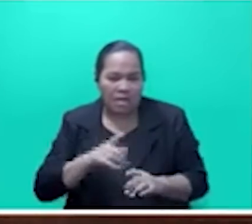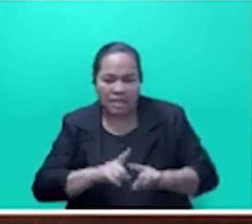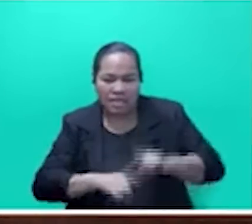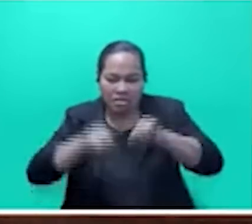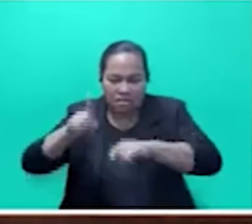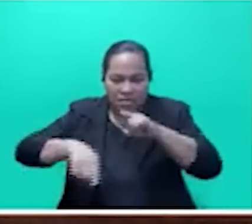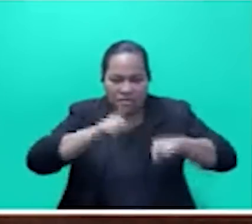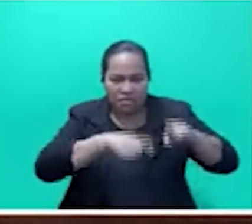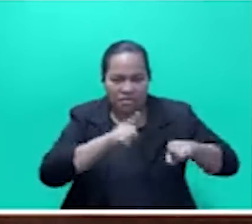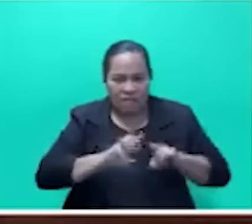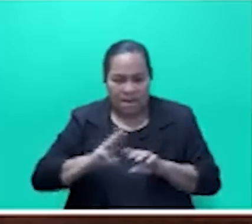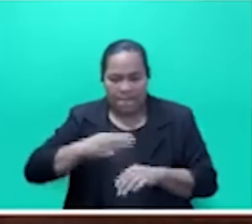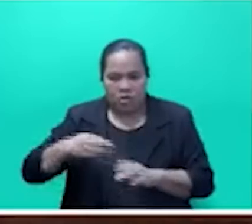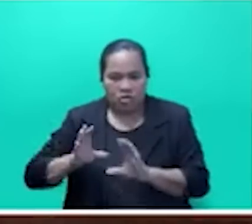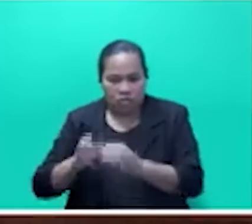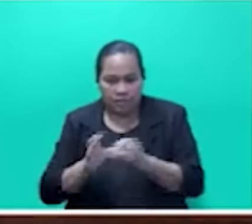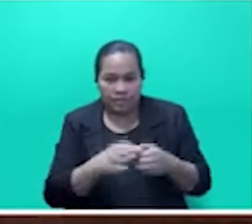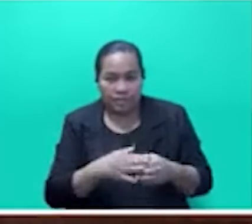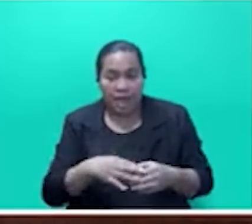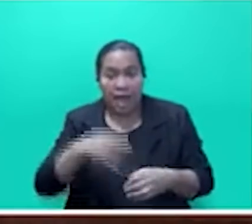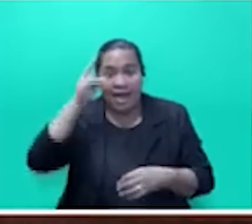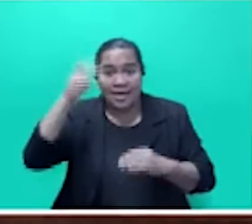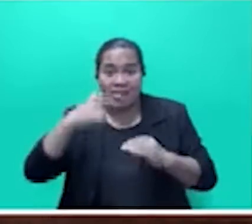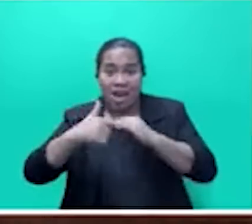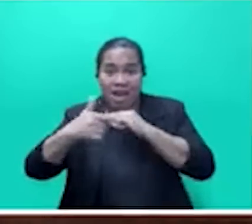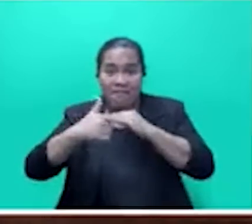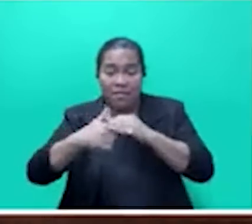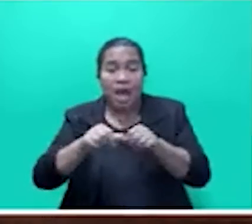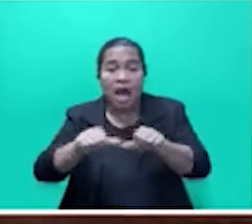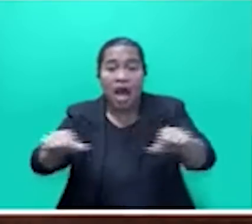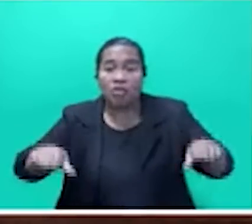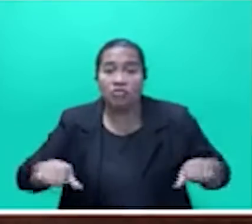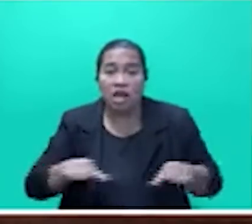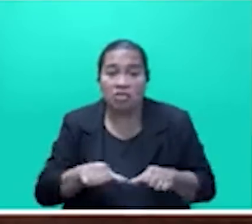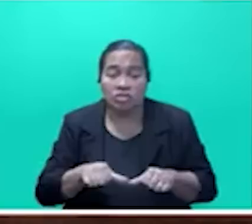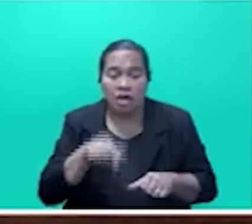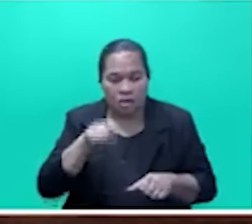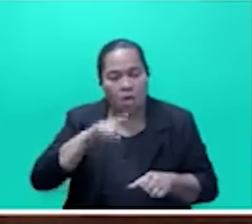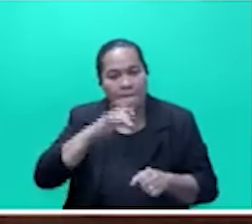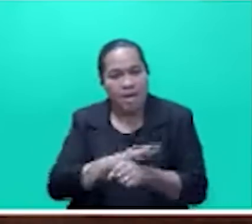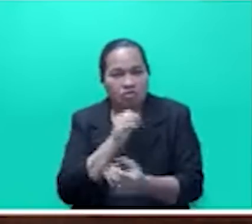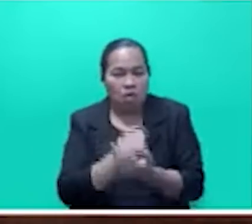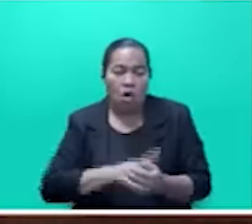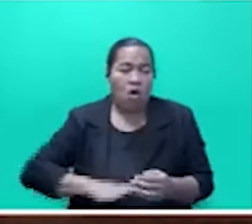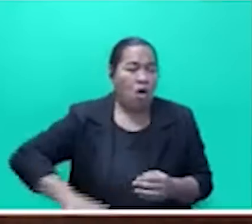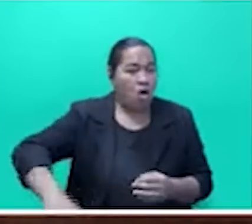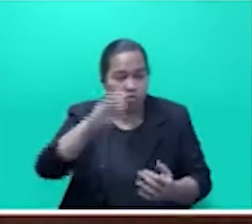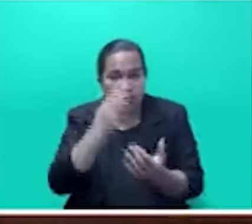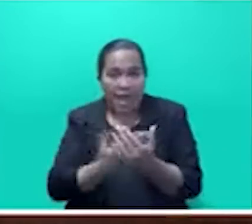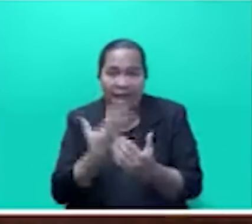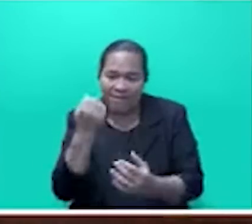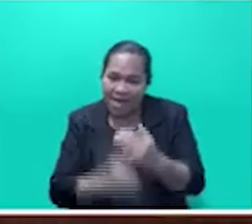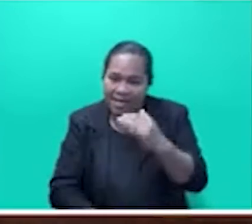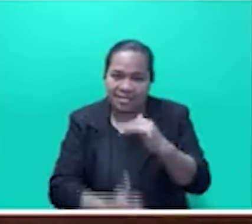government agencies. At national level, agriculture will ensure all citizens have access